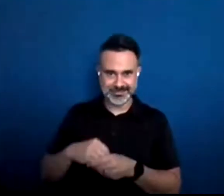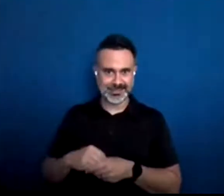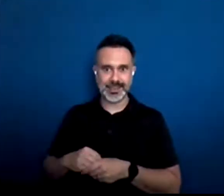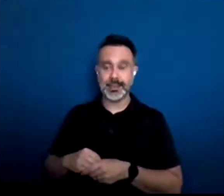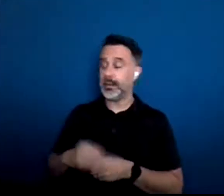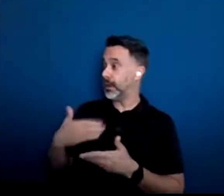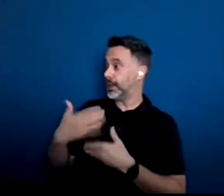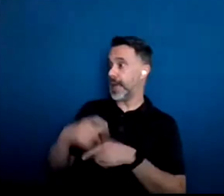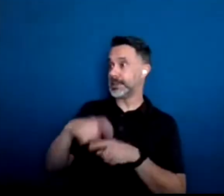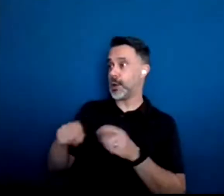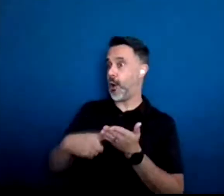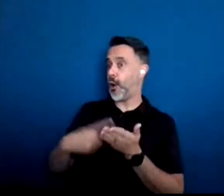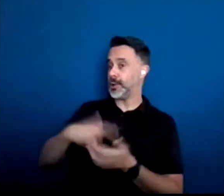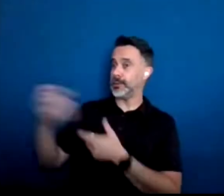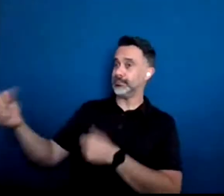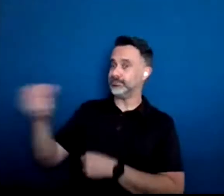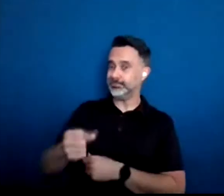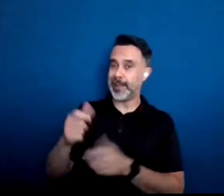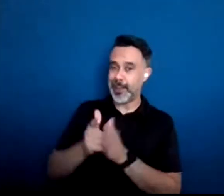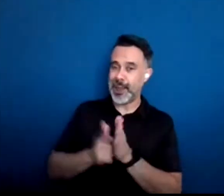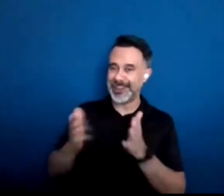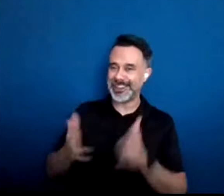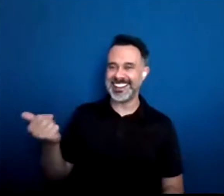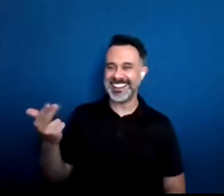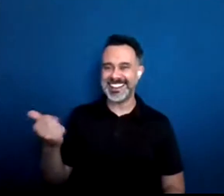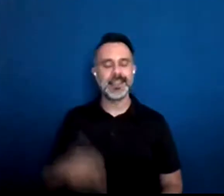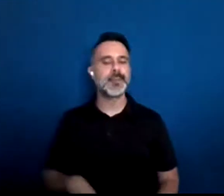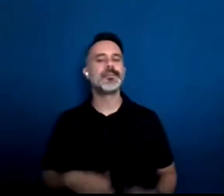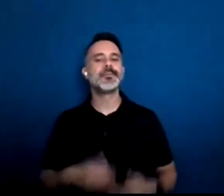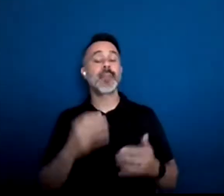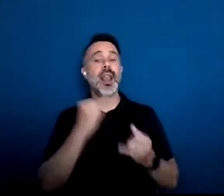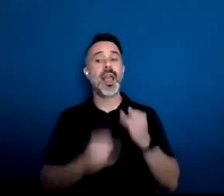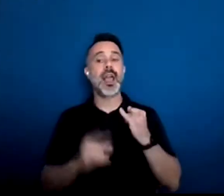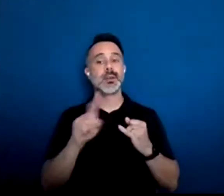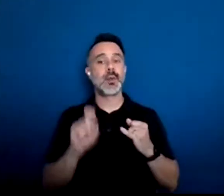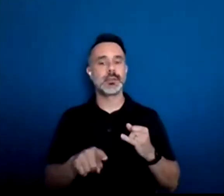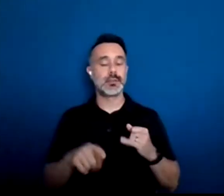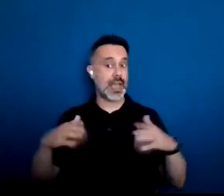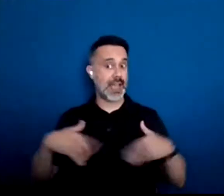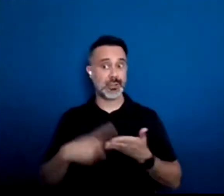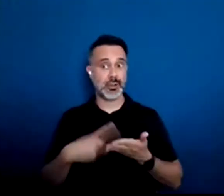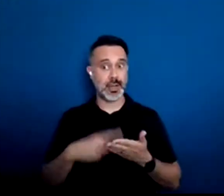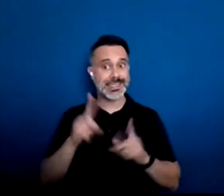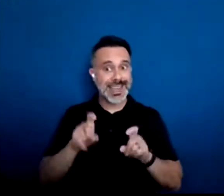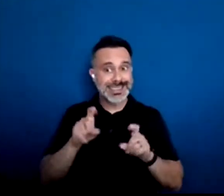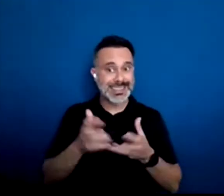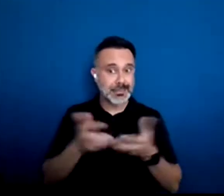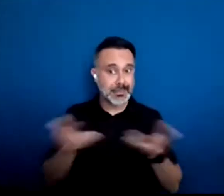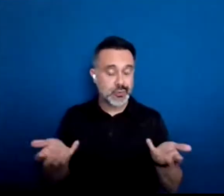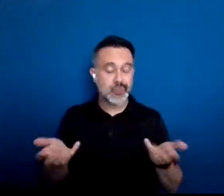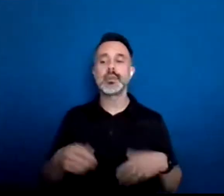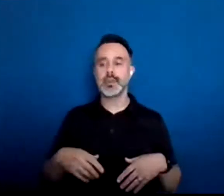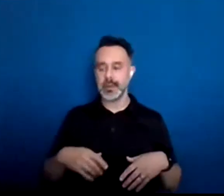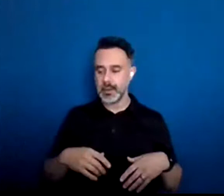call. So we have one more question, which I think this is a great one because we actually haven't talked about testing that much today as a part